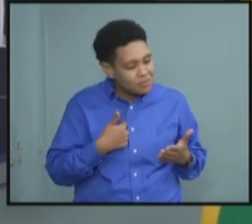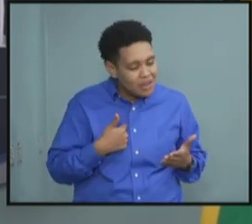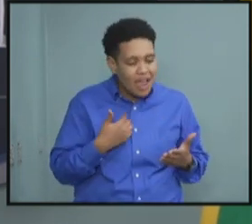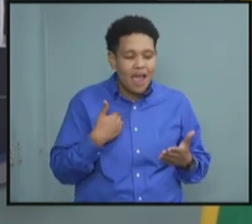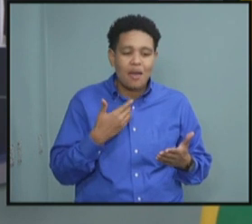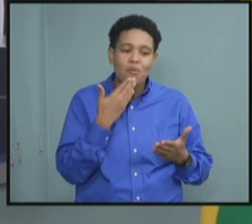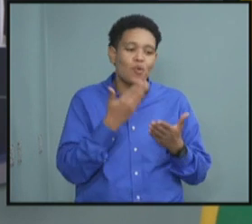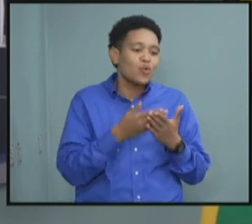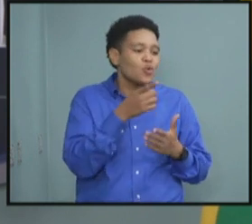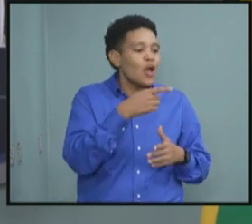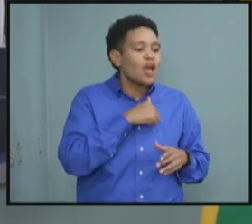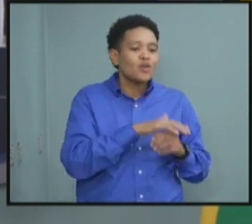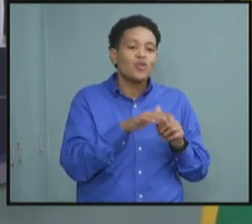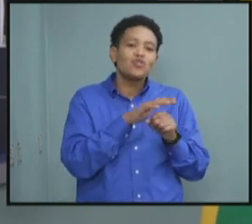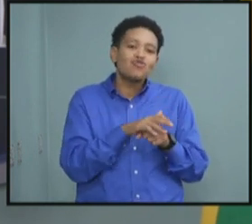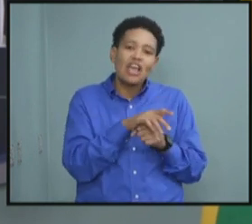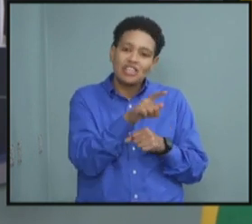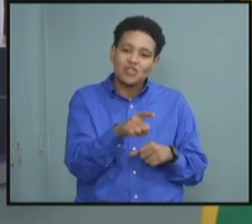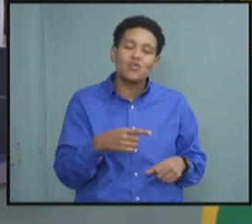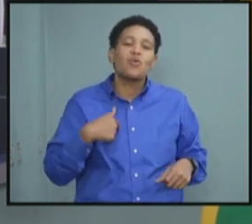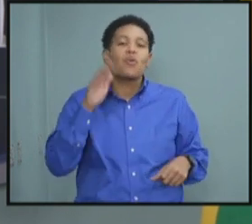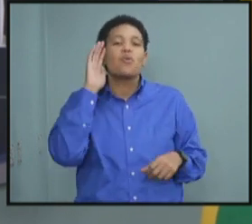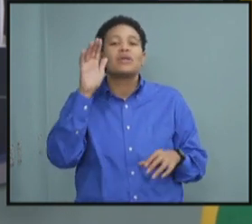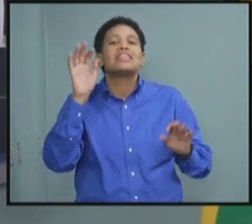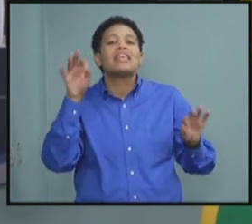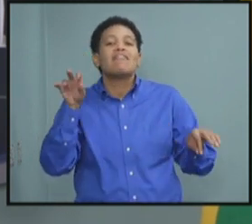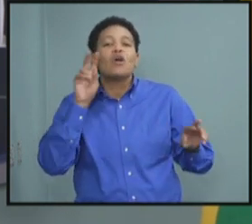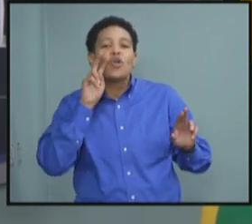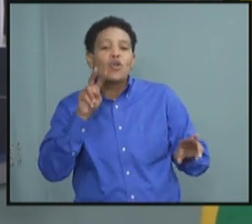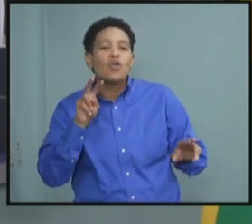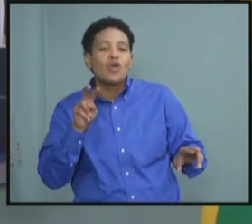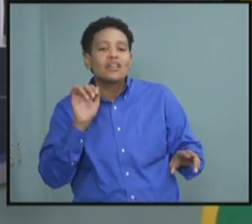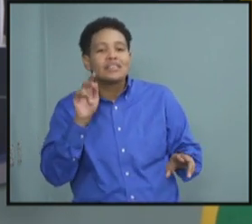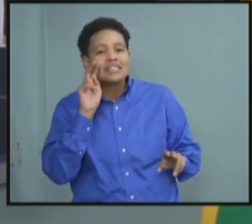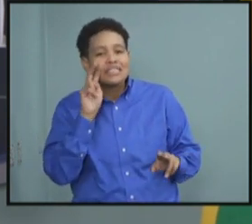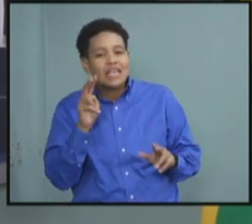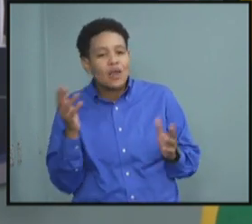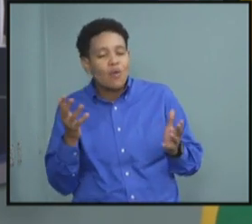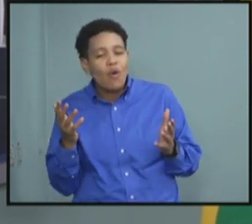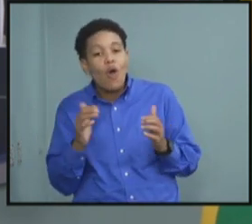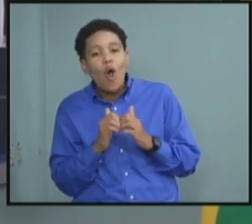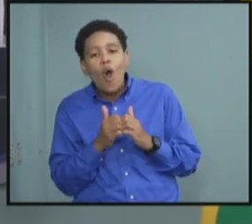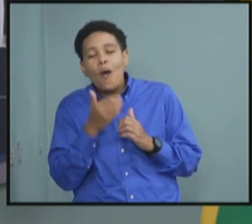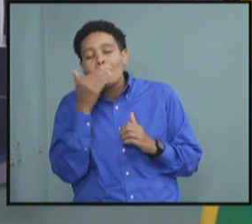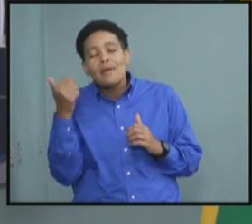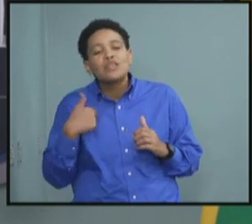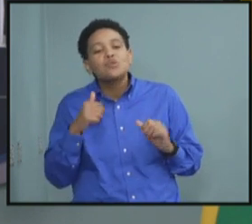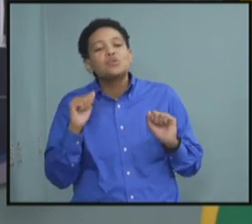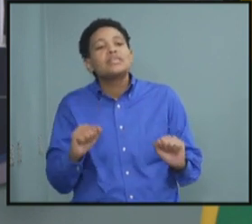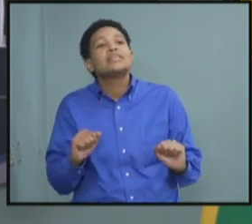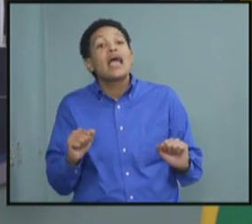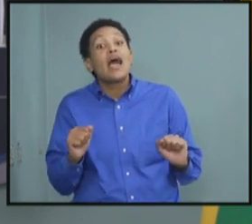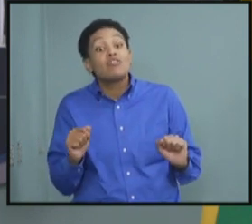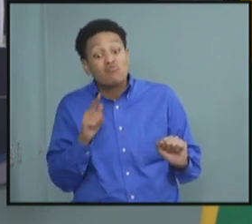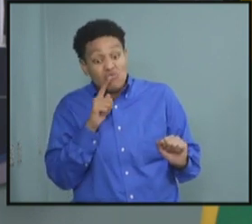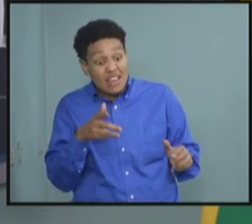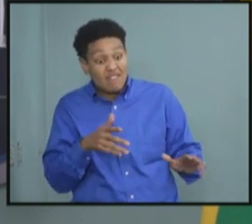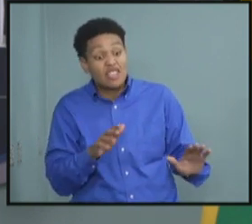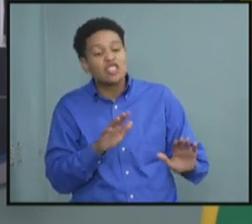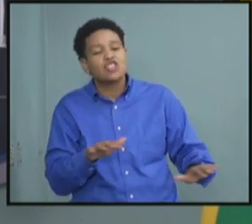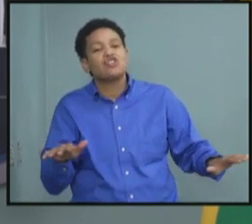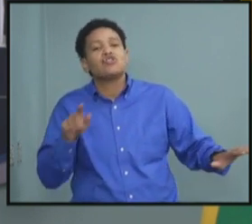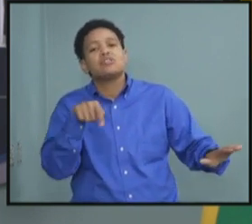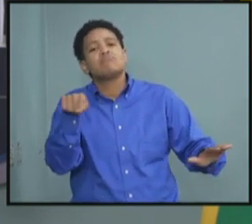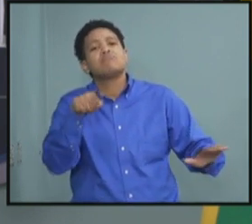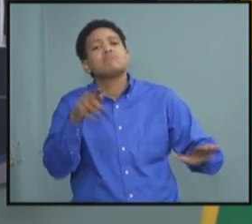don't stress you. So we will definitely be looking at that to see how best we can facilitate the children so